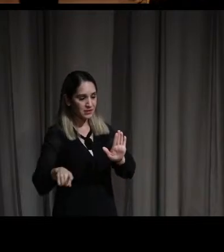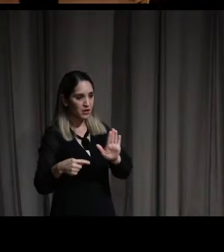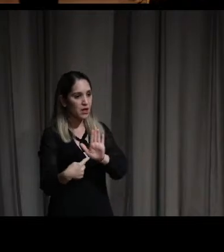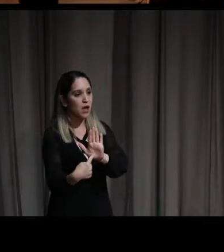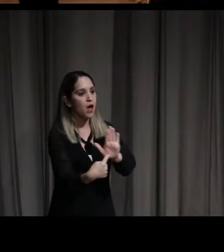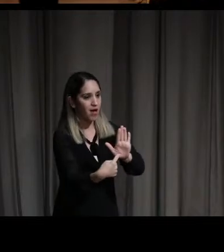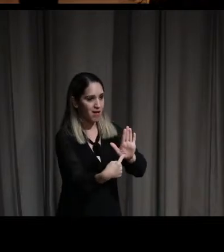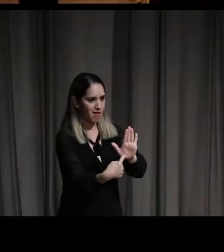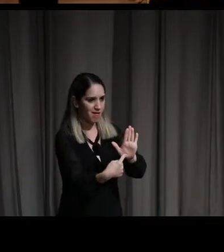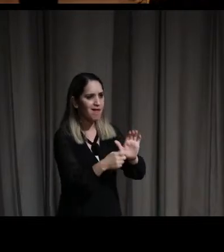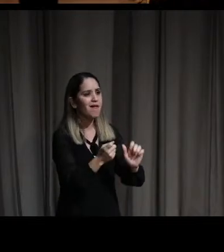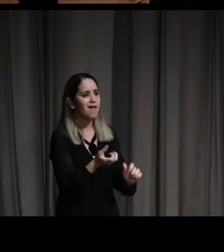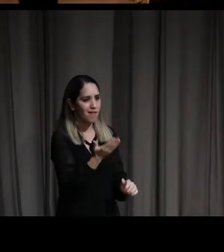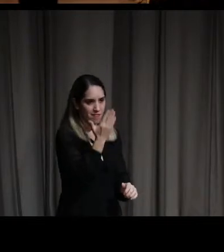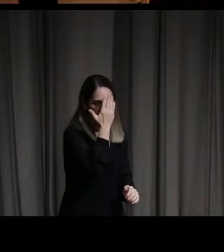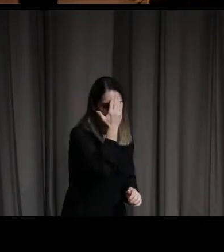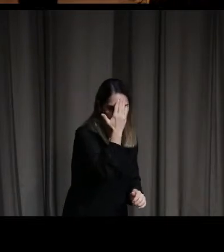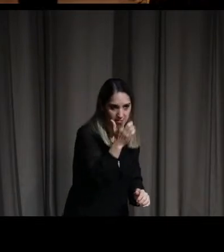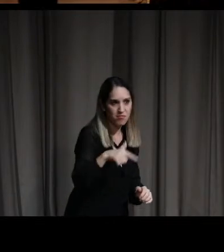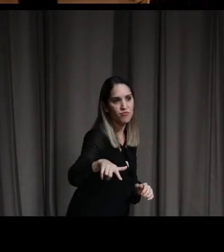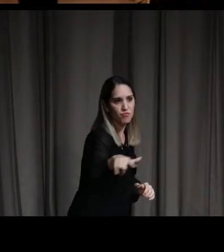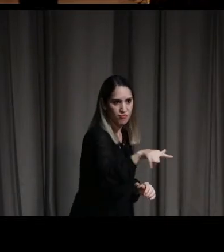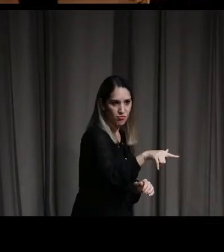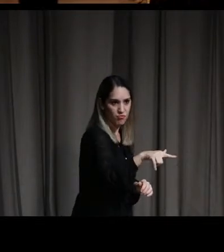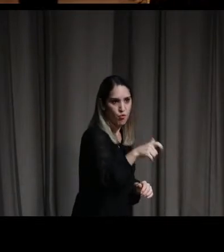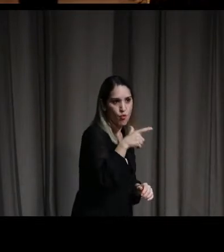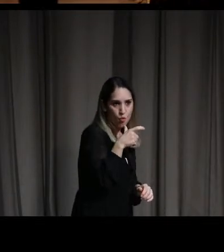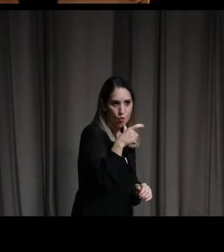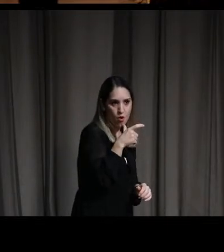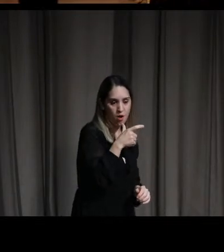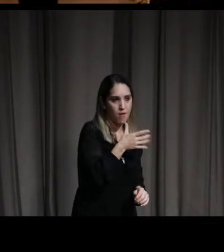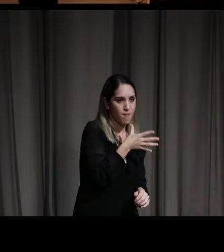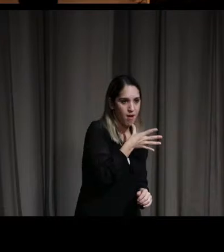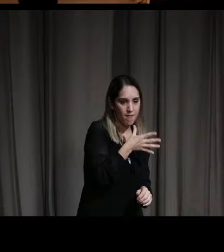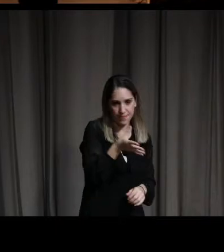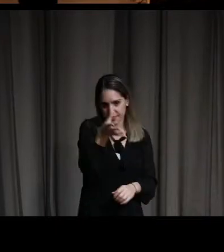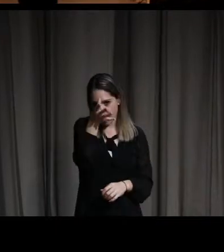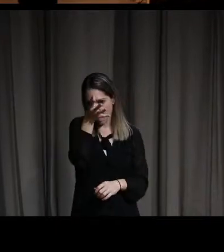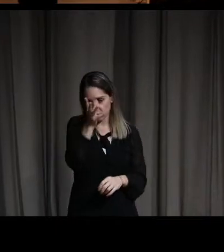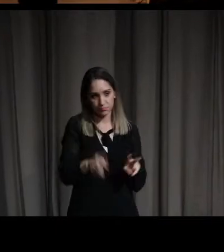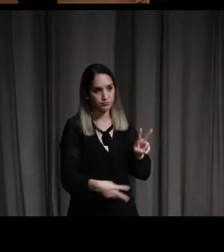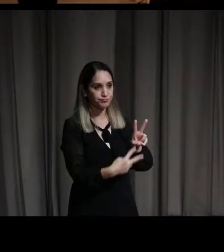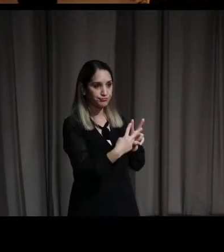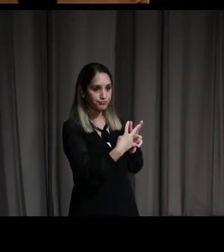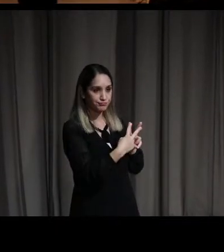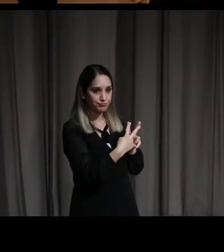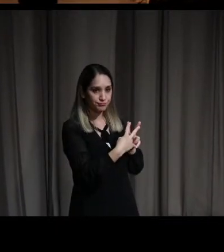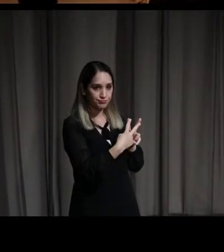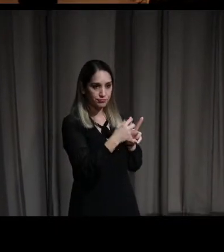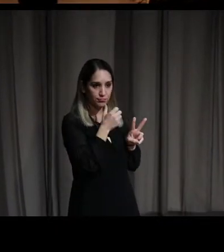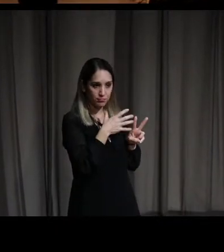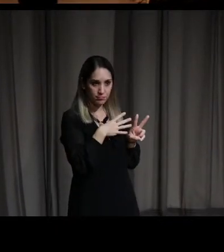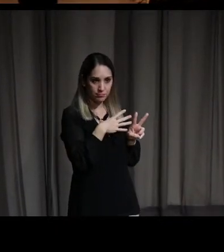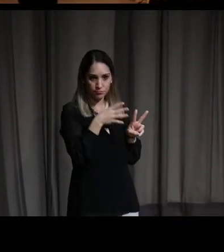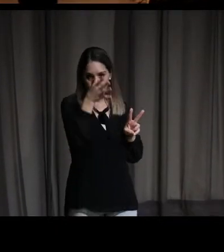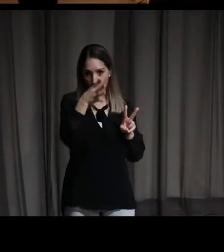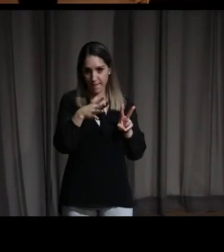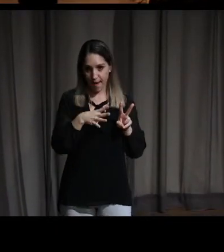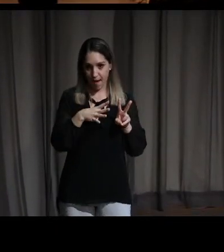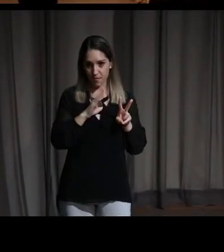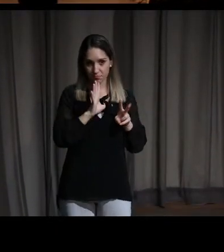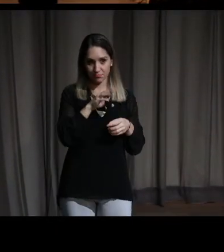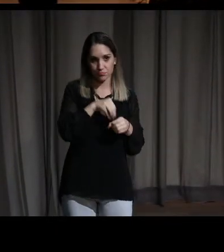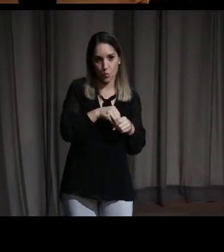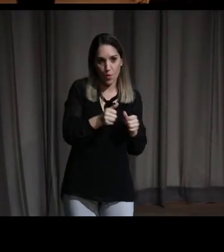is due, and that is the mother and the father. They are, the man and the woman are part of this landscape